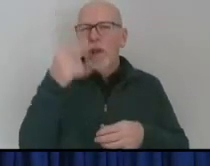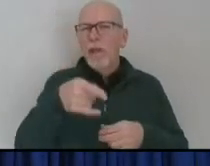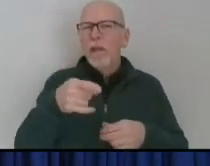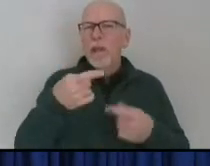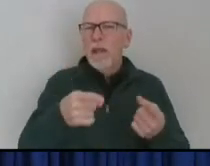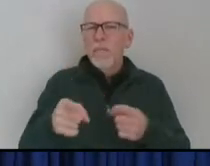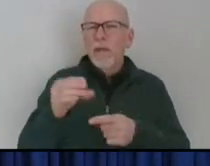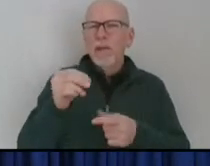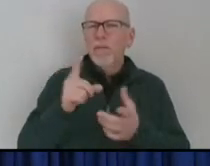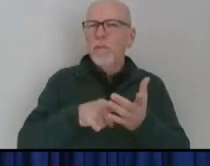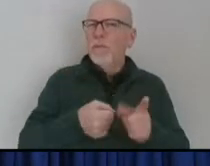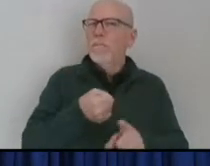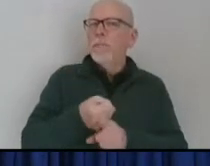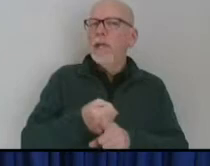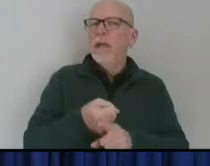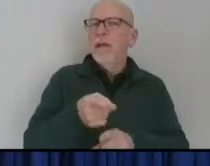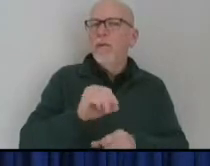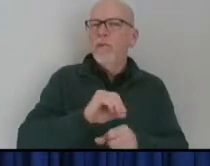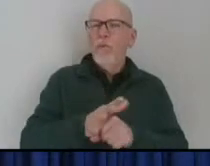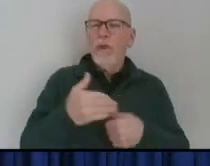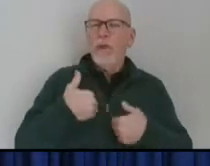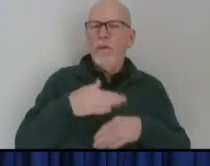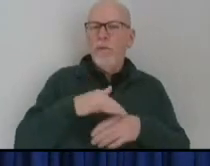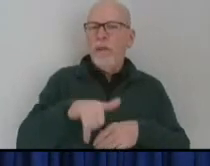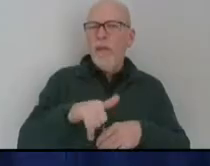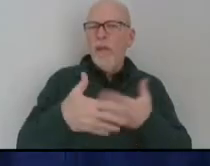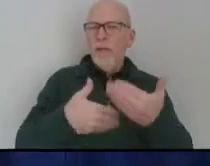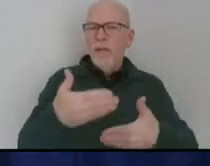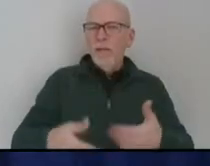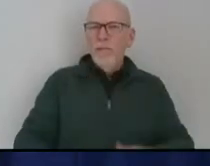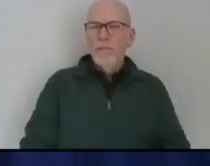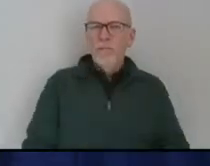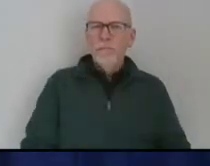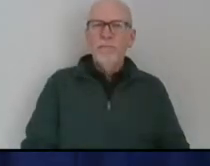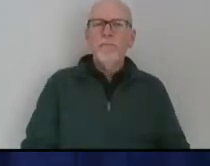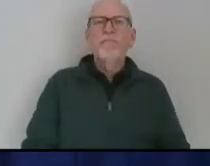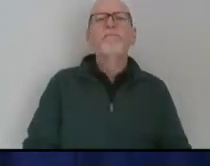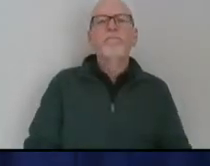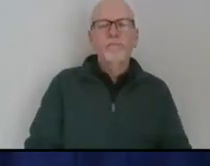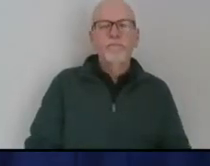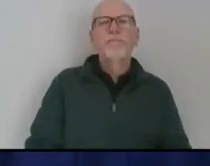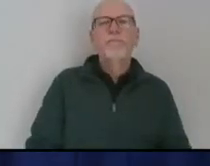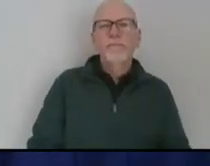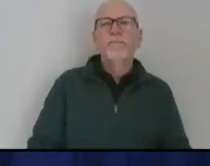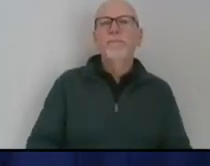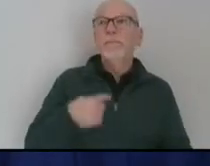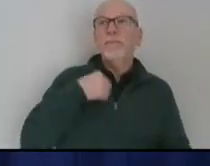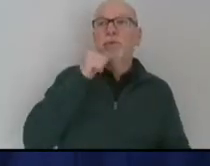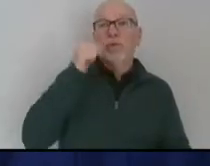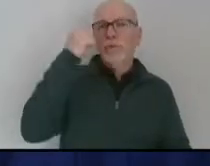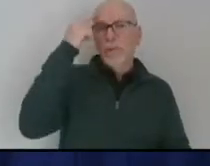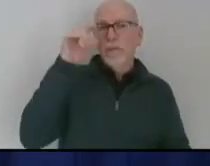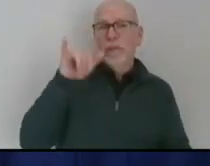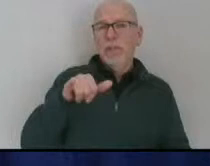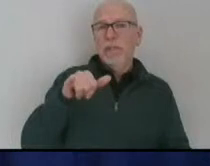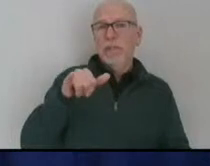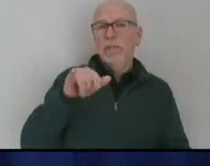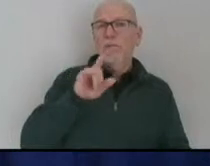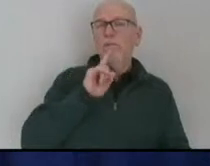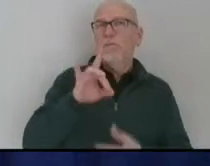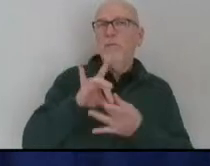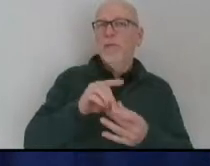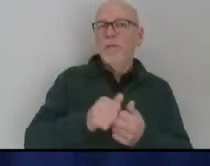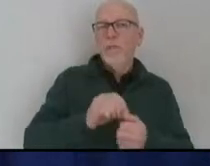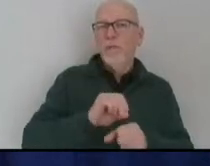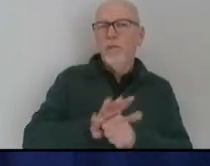happening and what kind of impact, if any, COVID has been having on that problem? Yeah, Matt, I don't necessarily think that is a factor related to